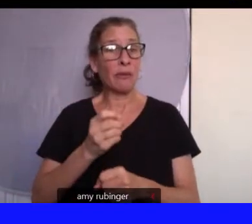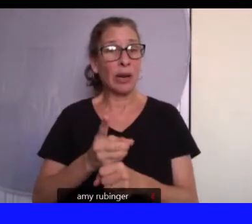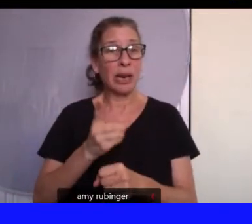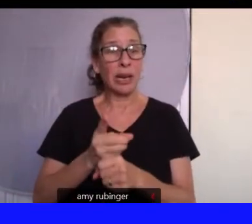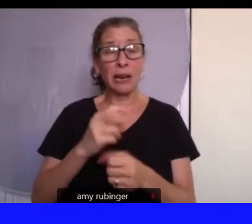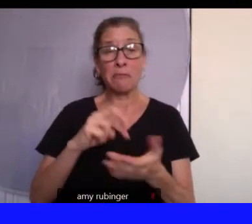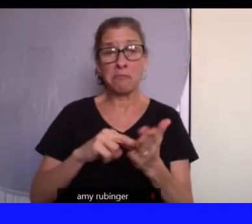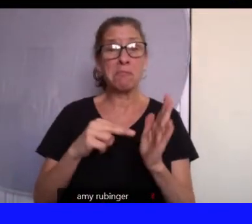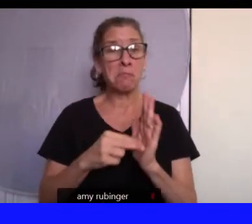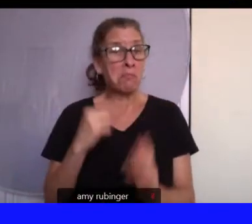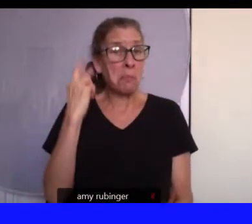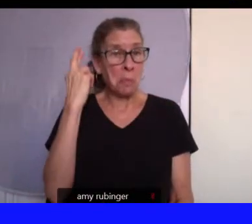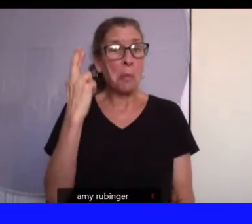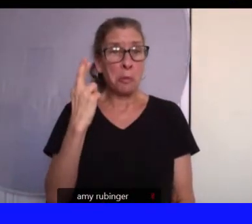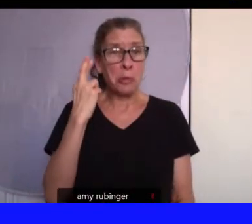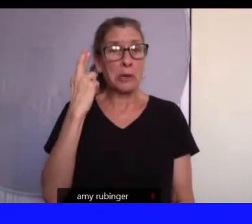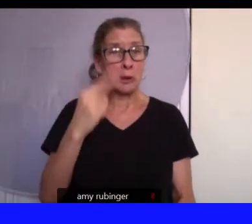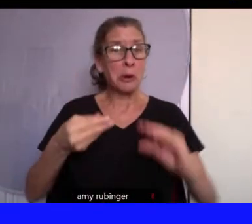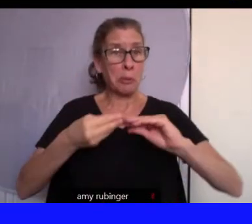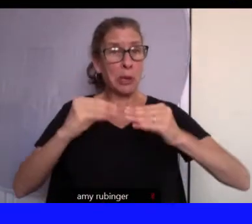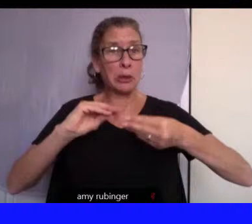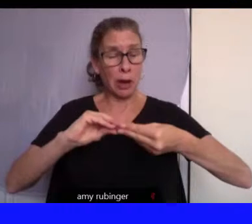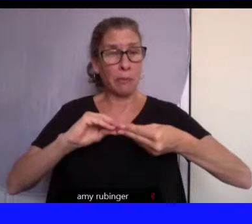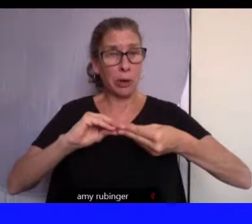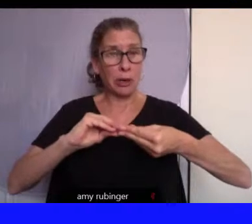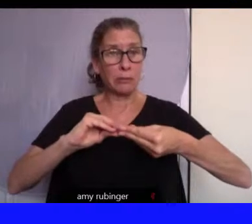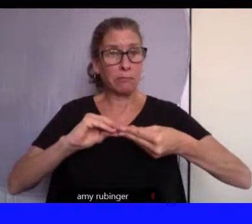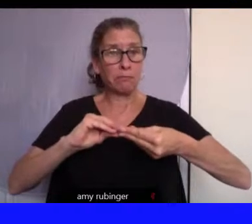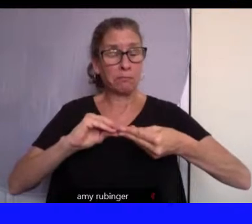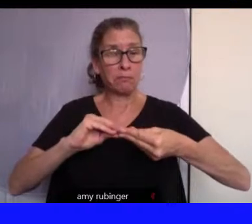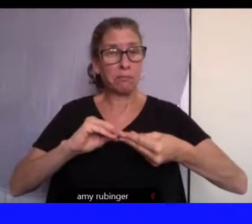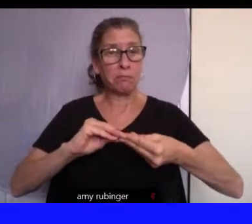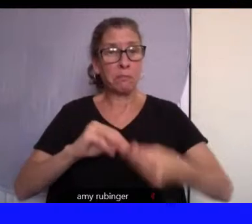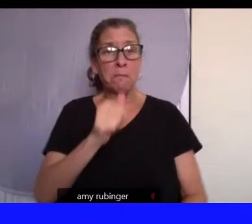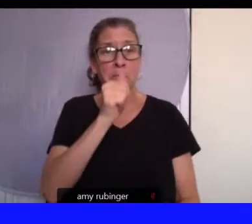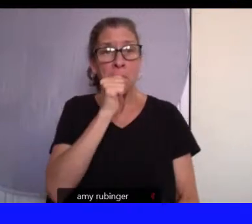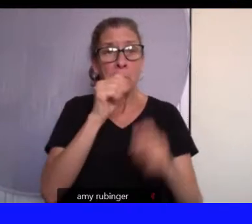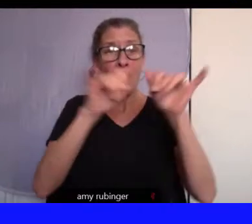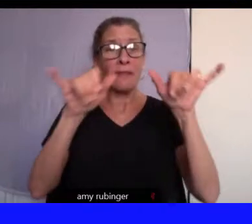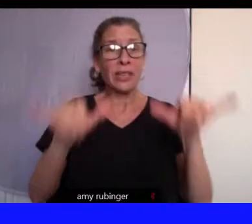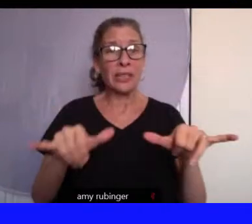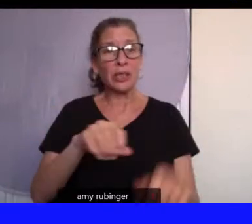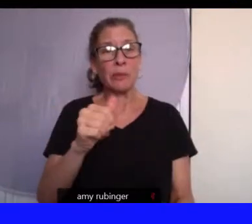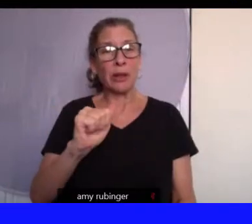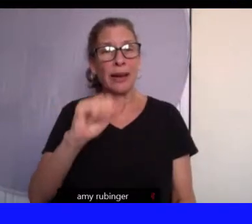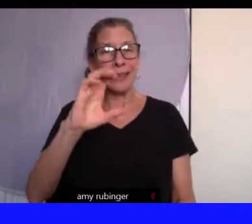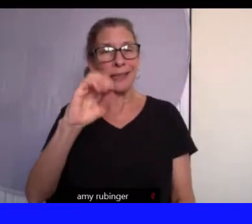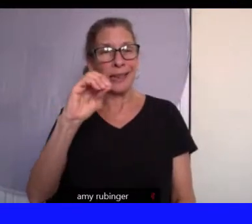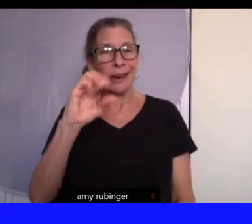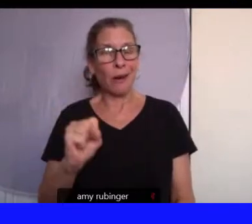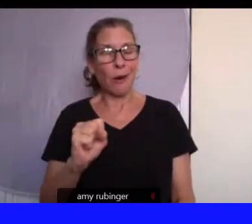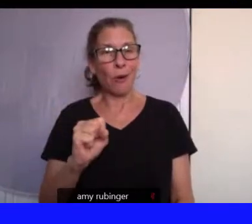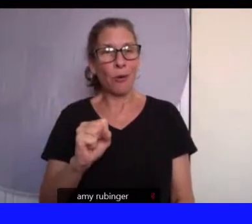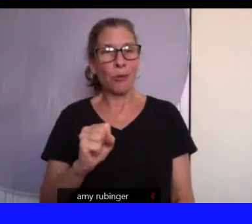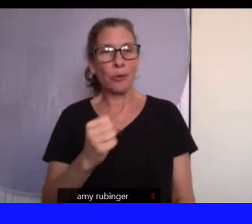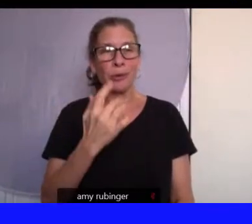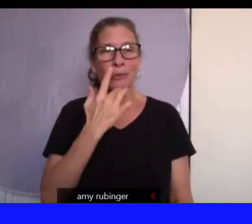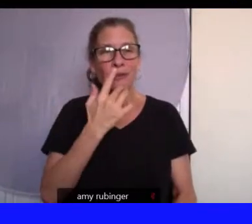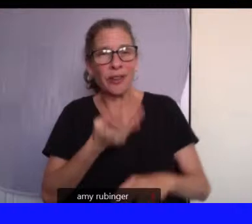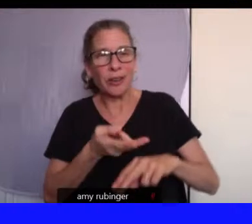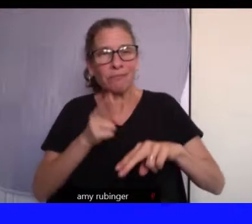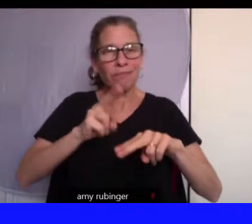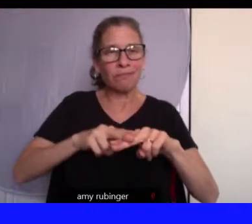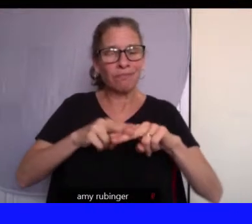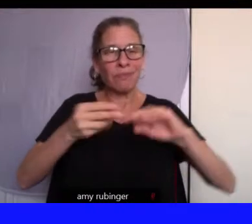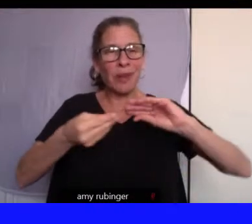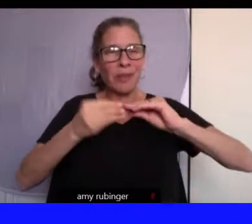set. Now, that is dramatic, and it is because of our significant improvement in documentation, our move to